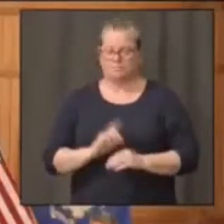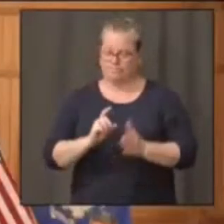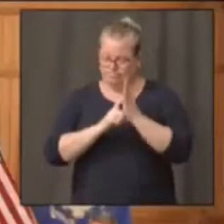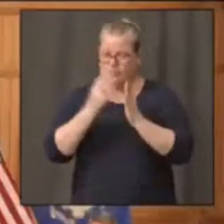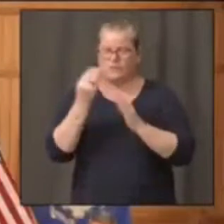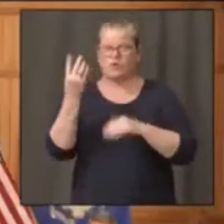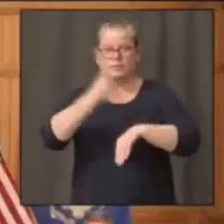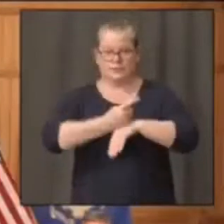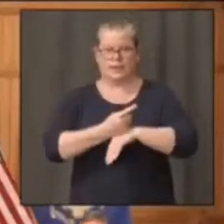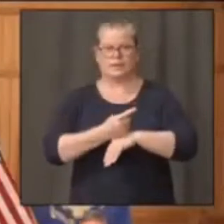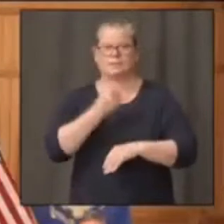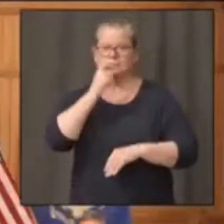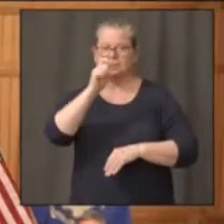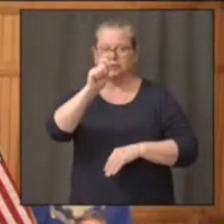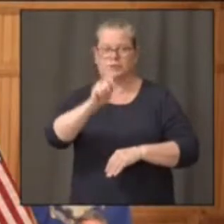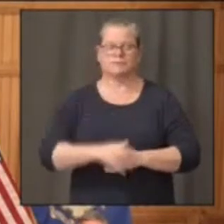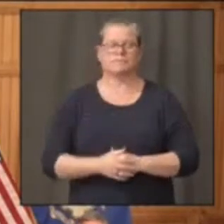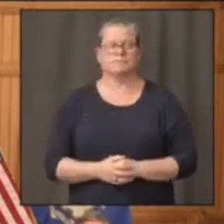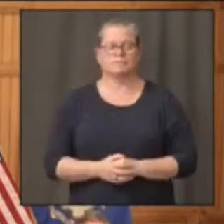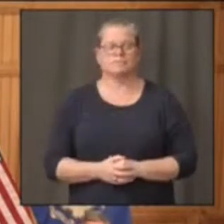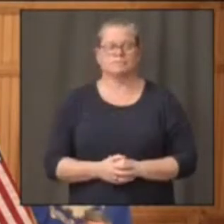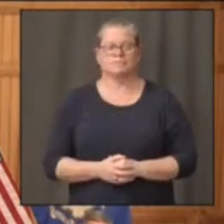Thank you.